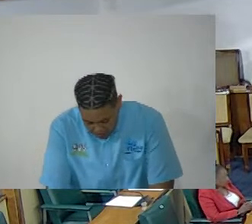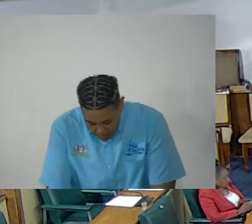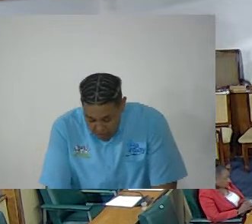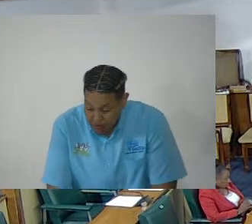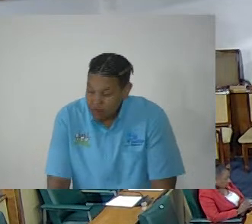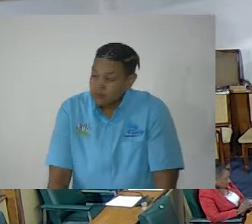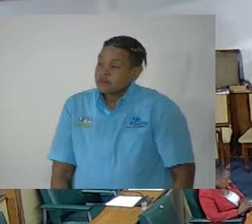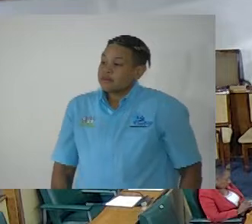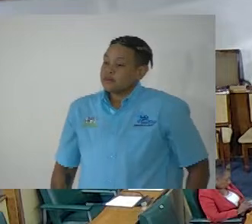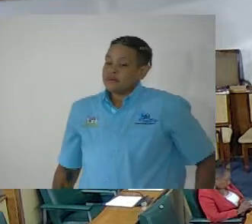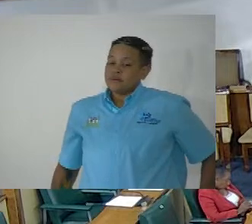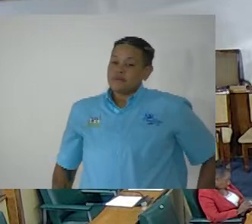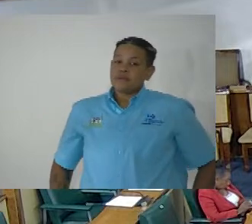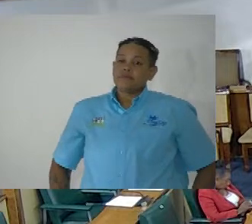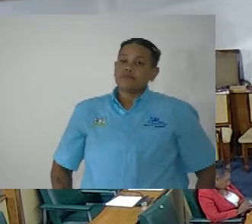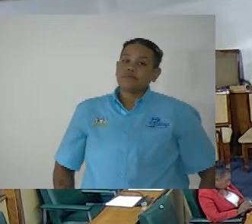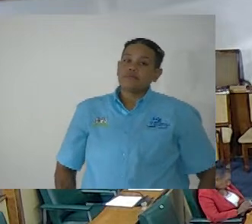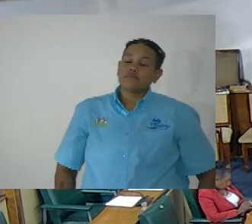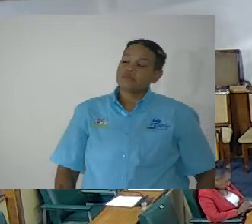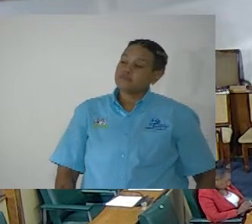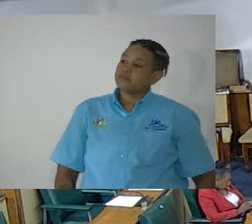Yes, it's very